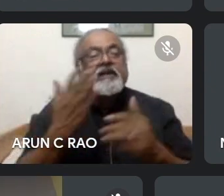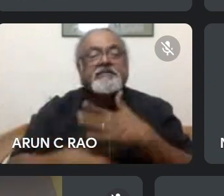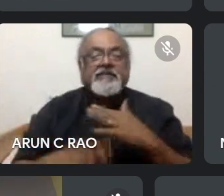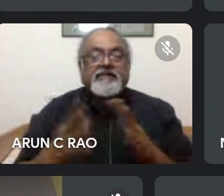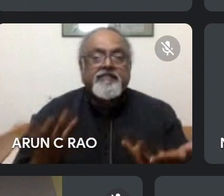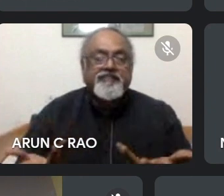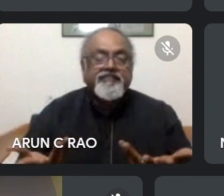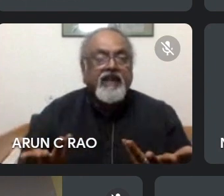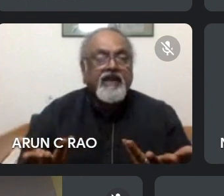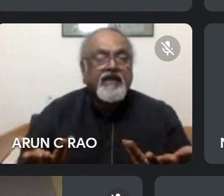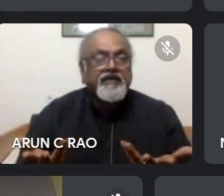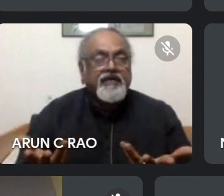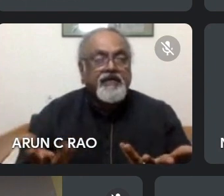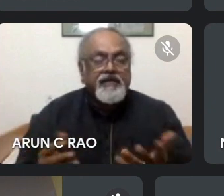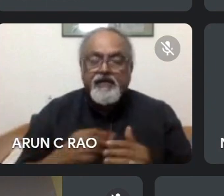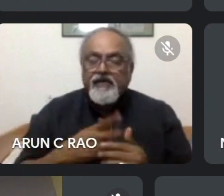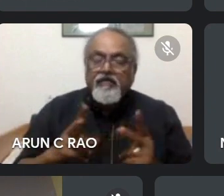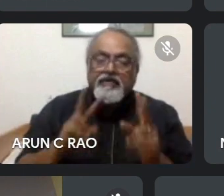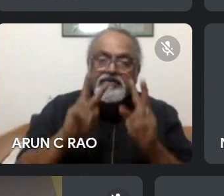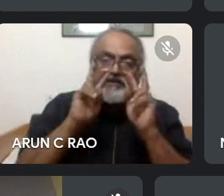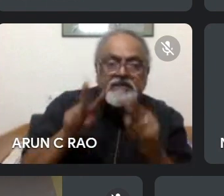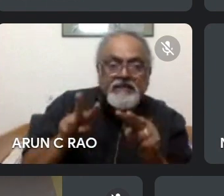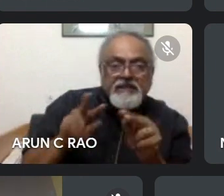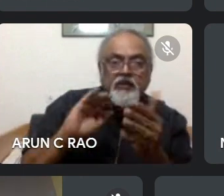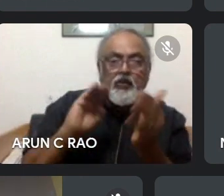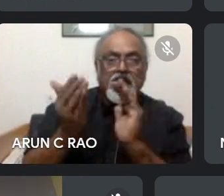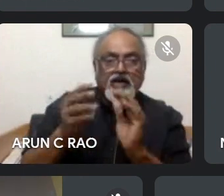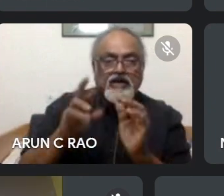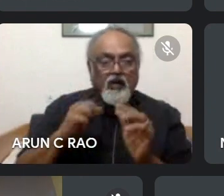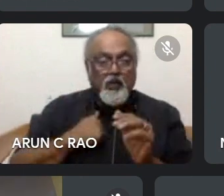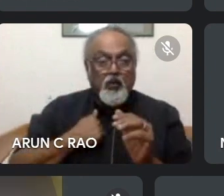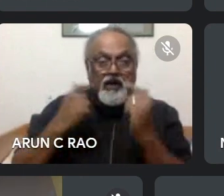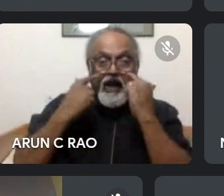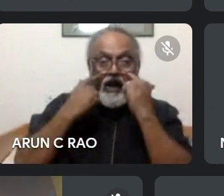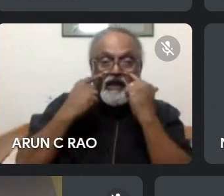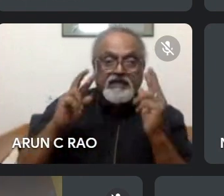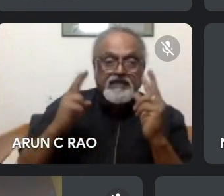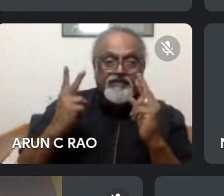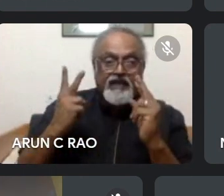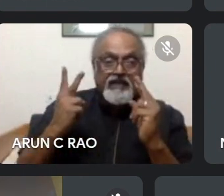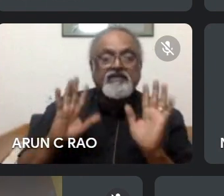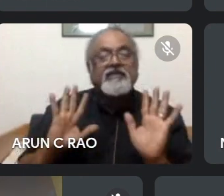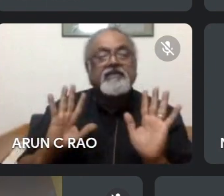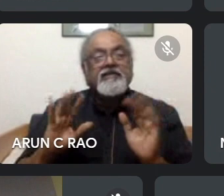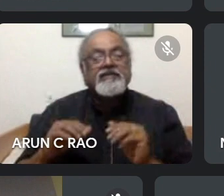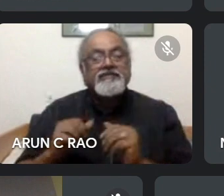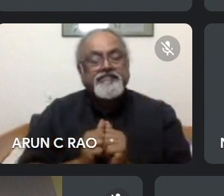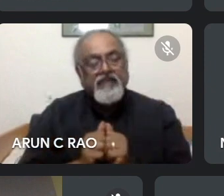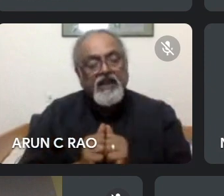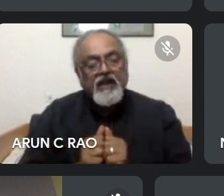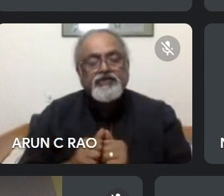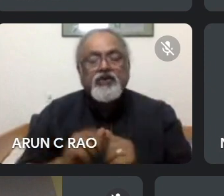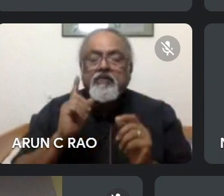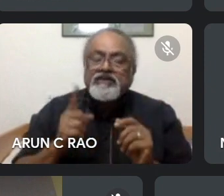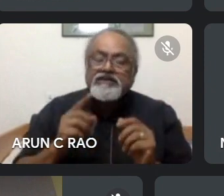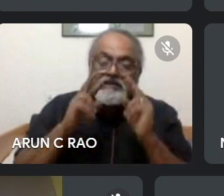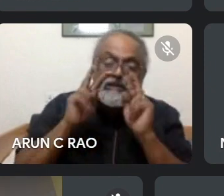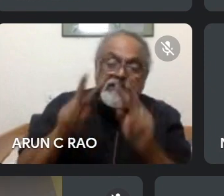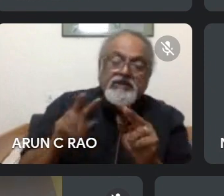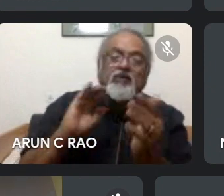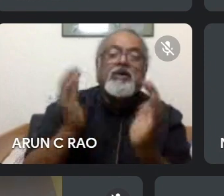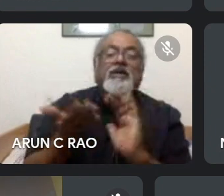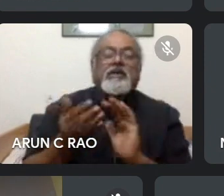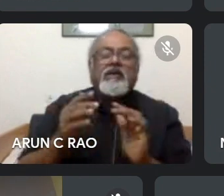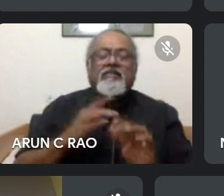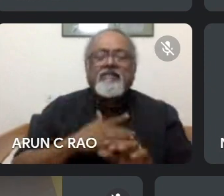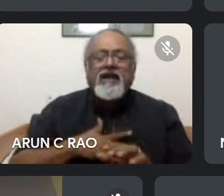the world a little differently, seeing the world with a lot of compassion, just being empathetic to people. Now, a